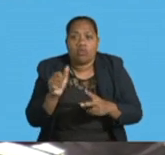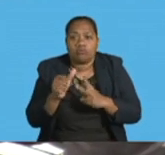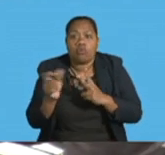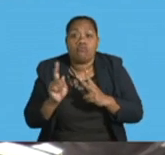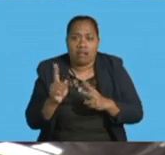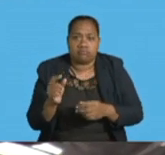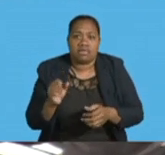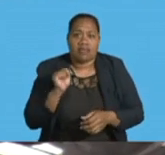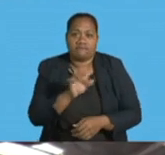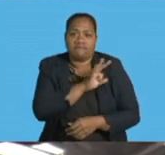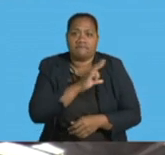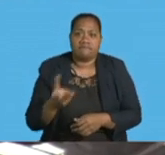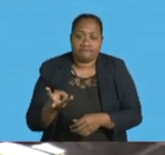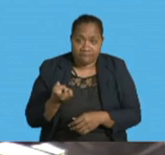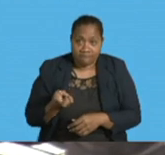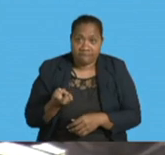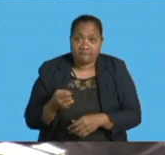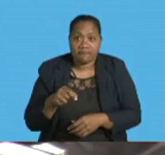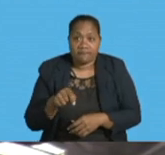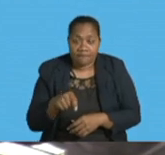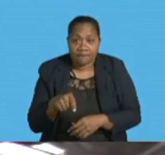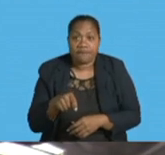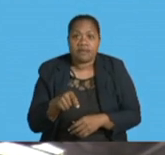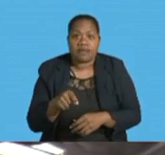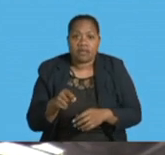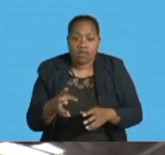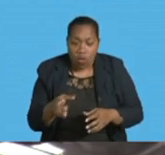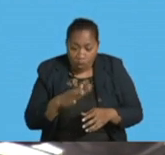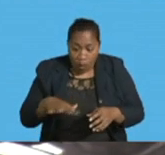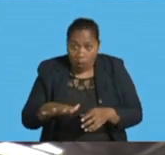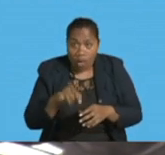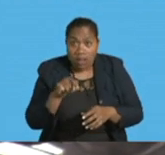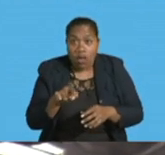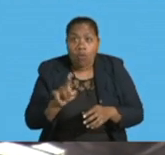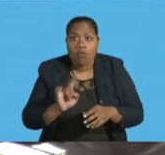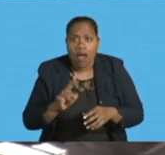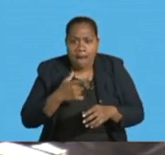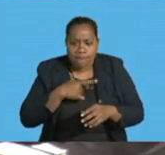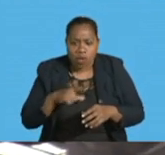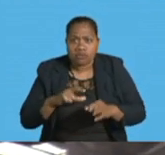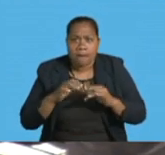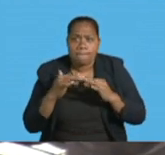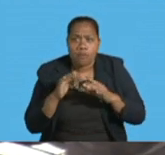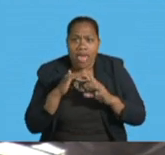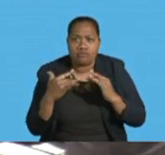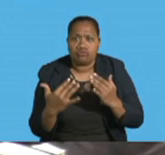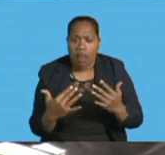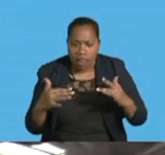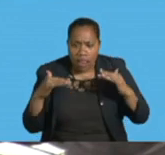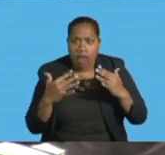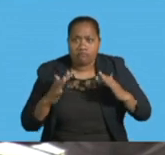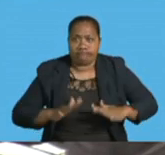these projects are to address problems associated with increasing population, leading to excessive pressure on coastal